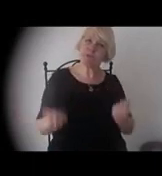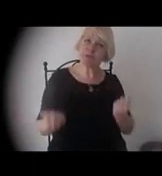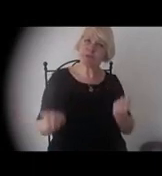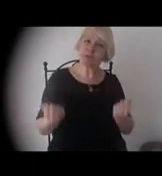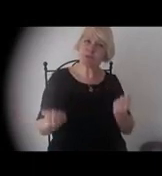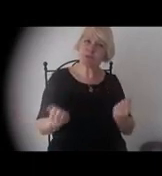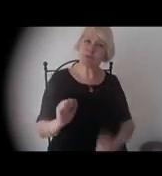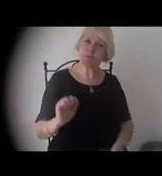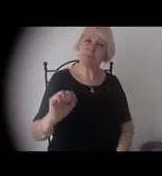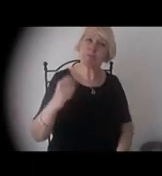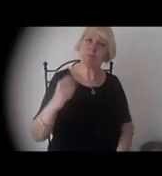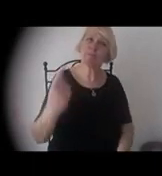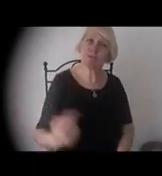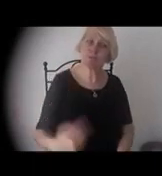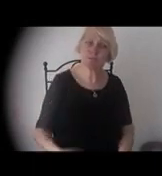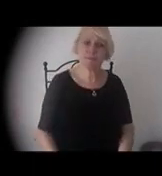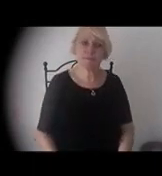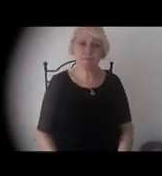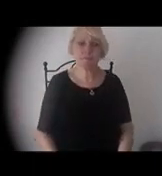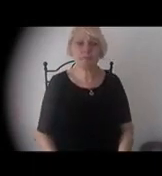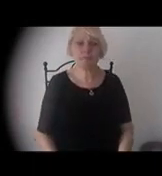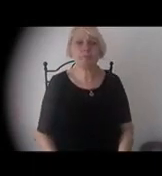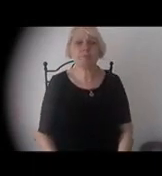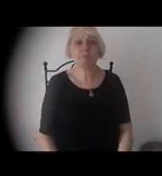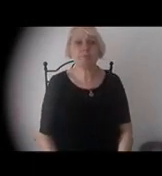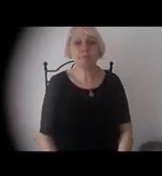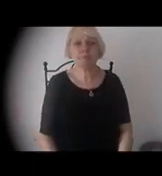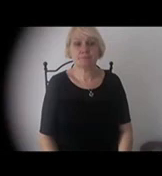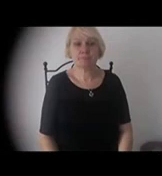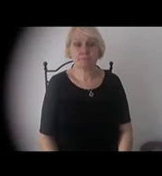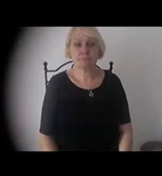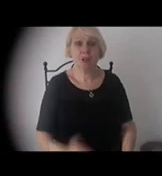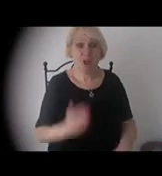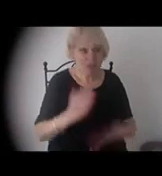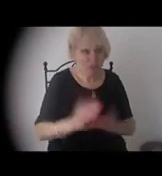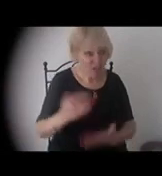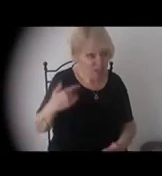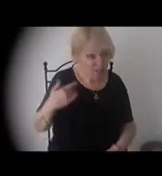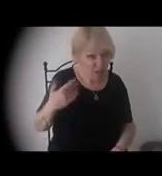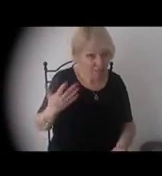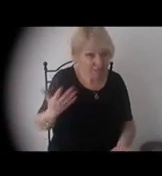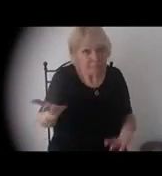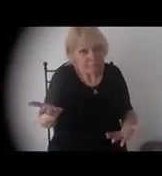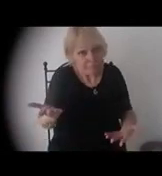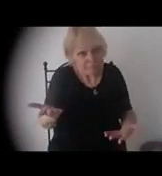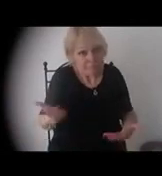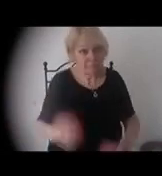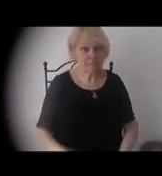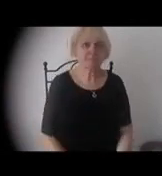one thing, but the reality is going to be different in each individual school.